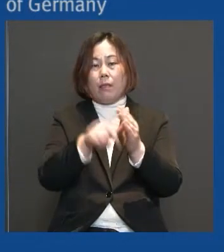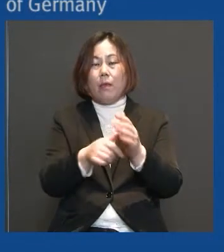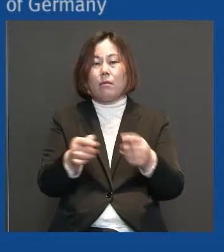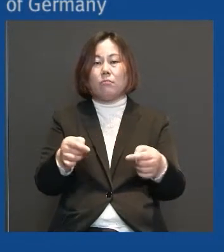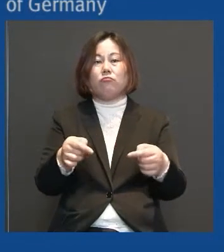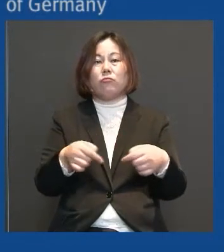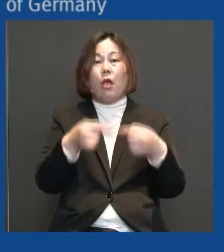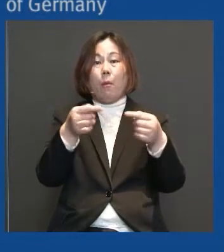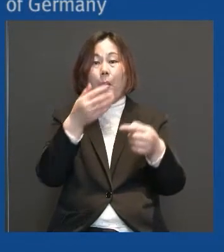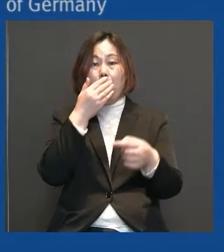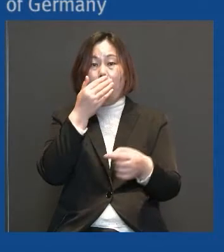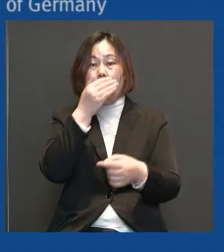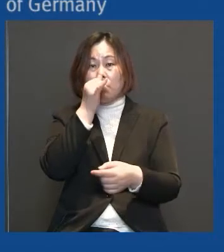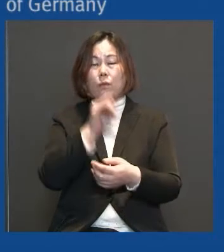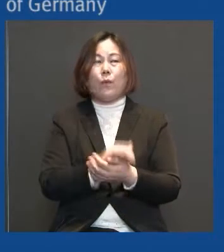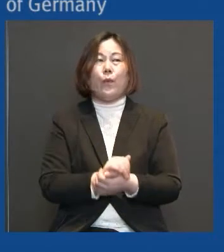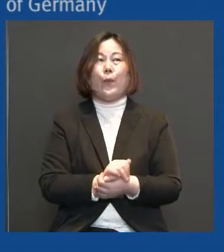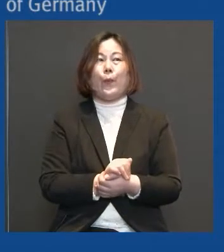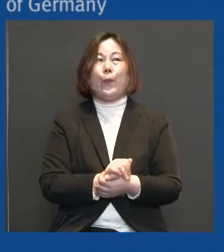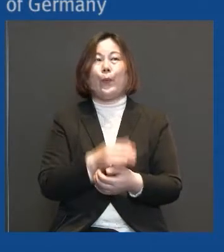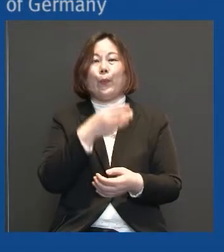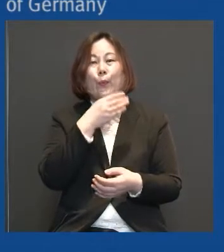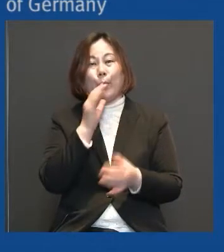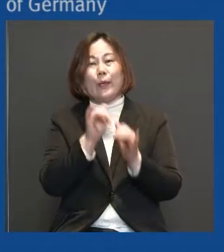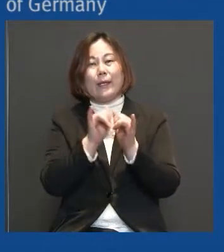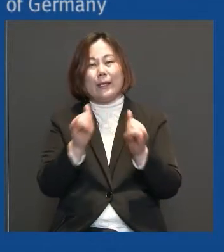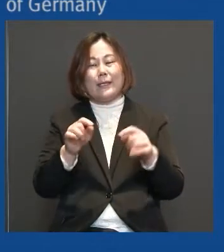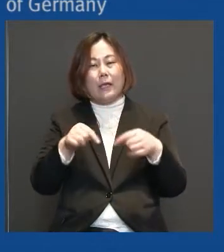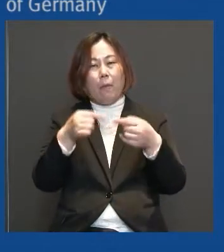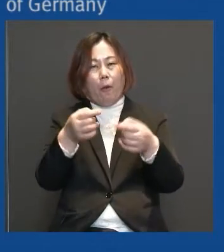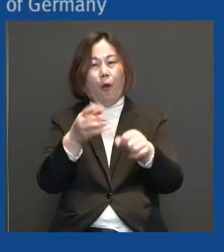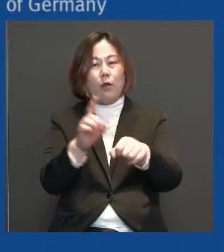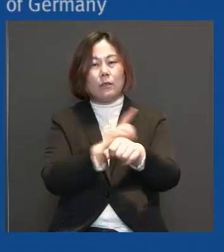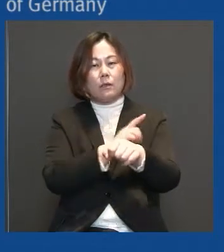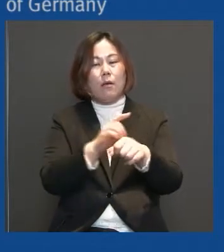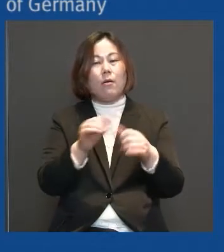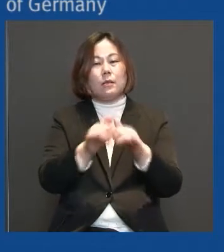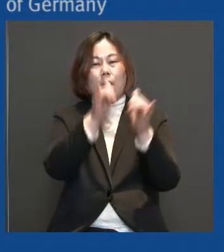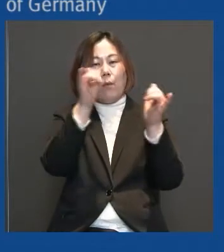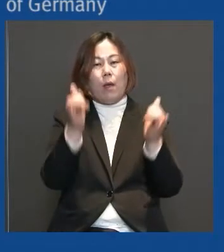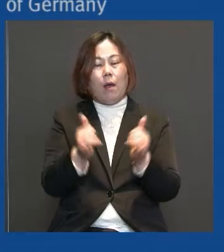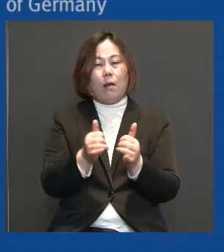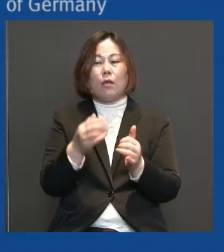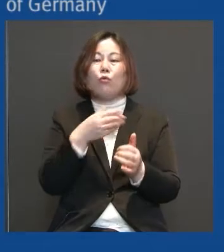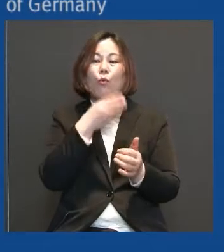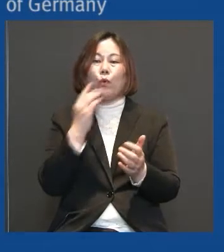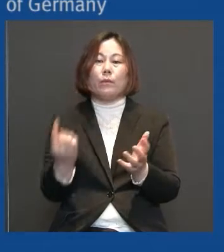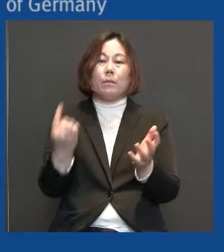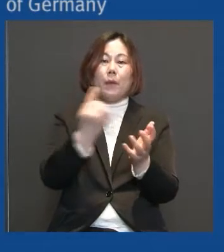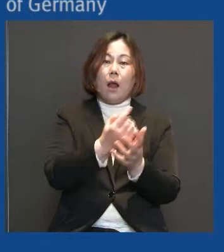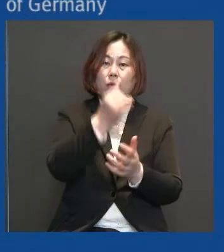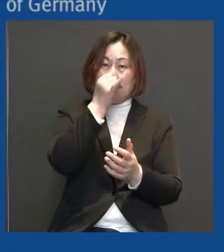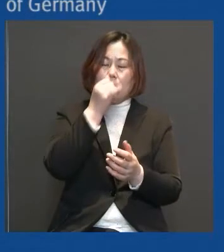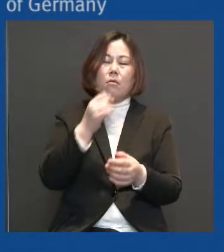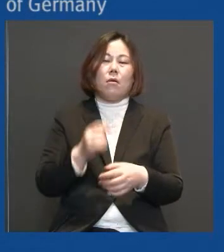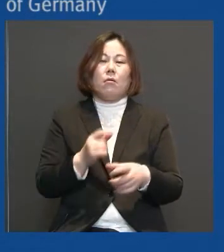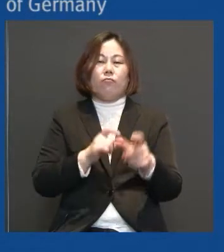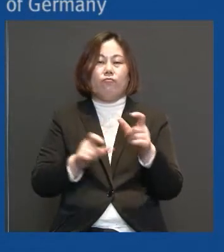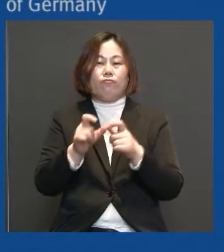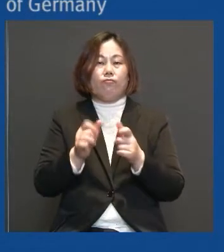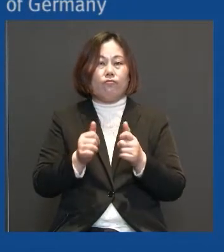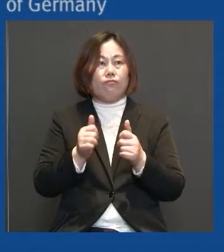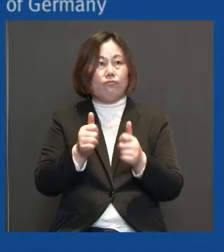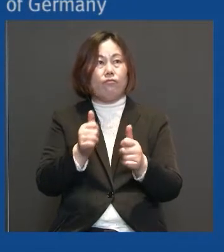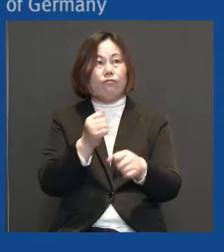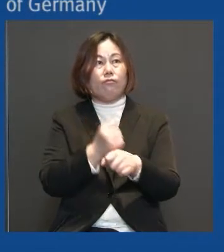in digital society. Beyond that, an advisory group on digitalization and education for older people was also